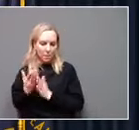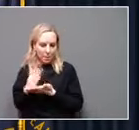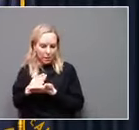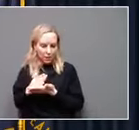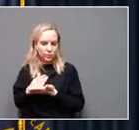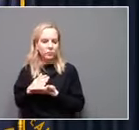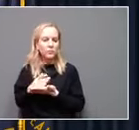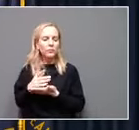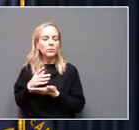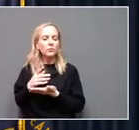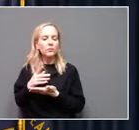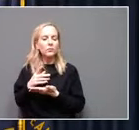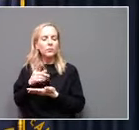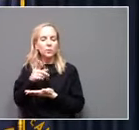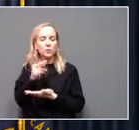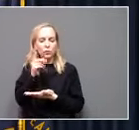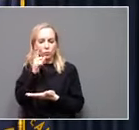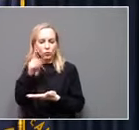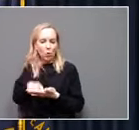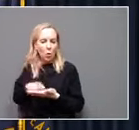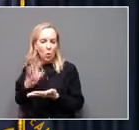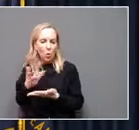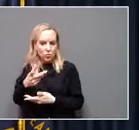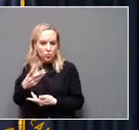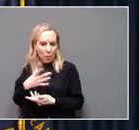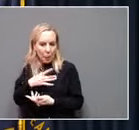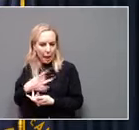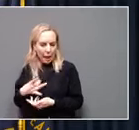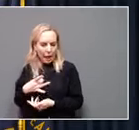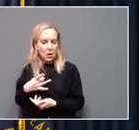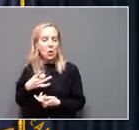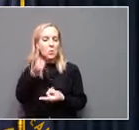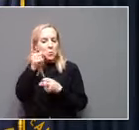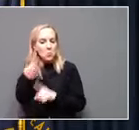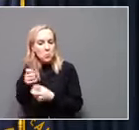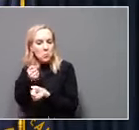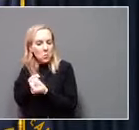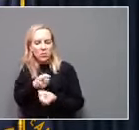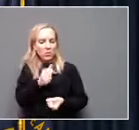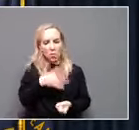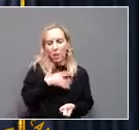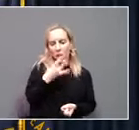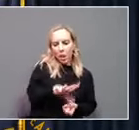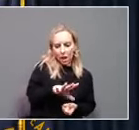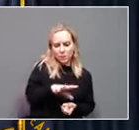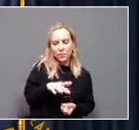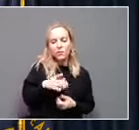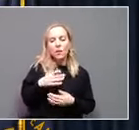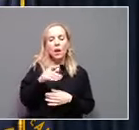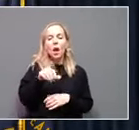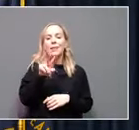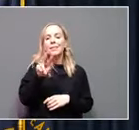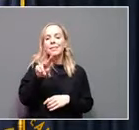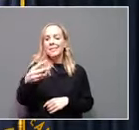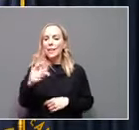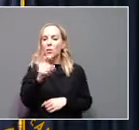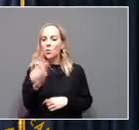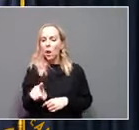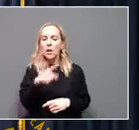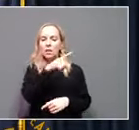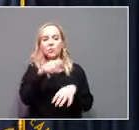so far, what do you like in it? What do you not like in it? Part two is, do you think Republicans dropped the ball and not